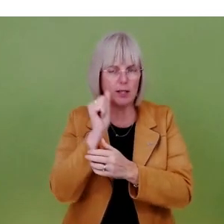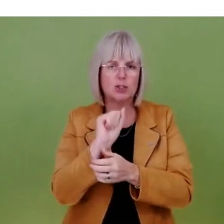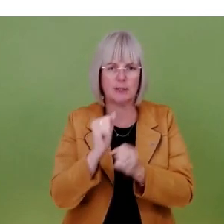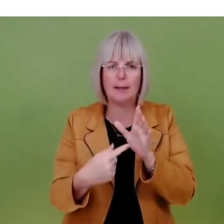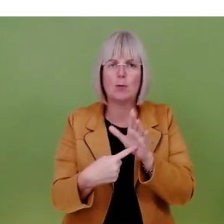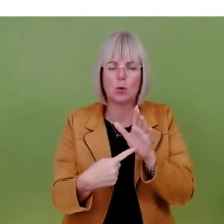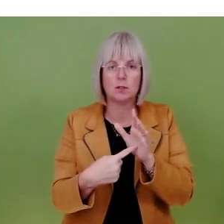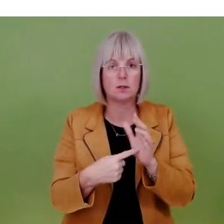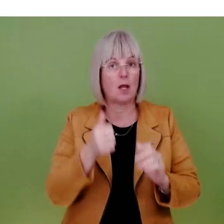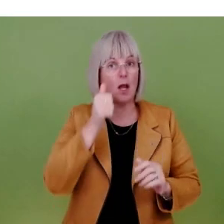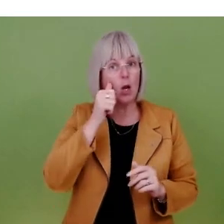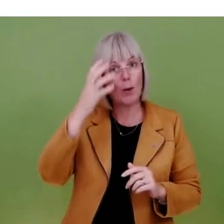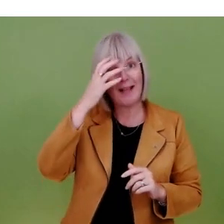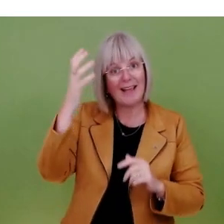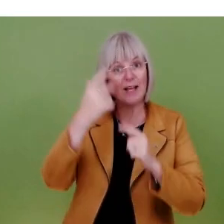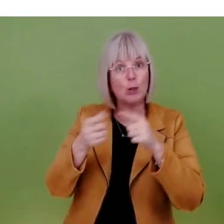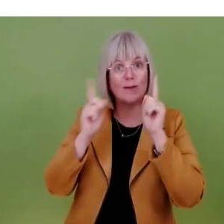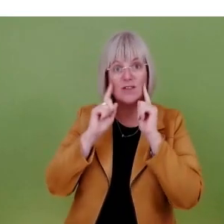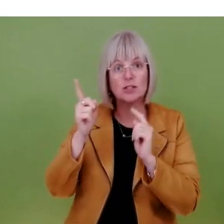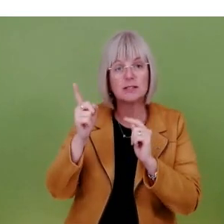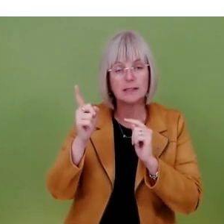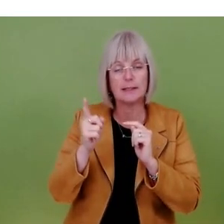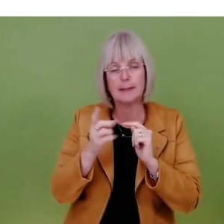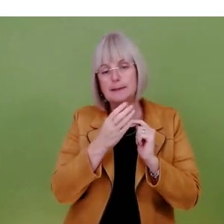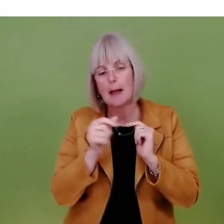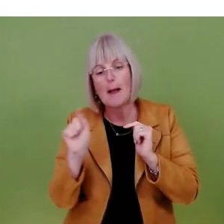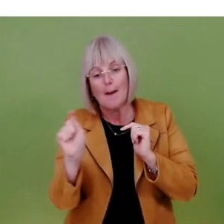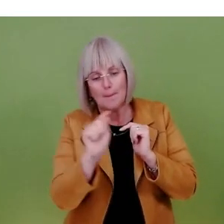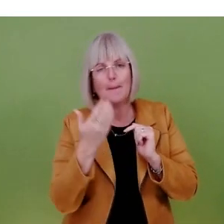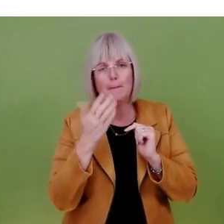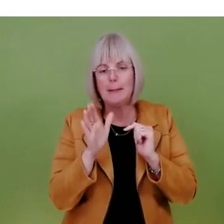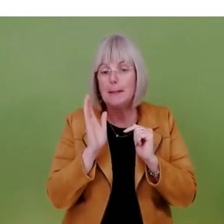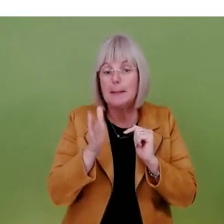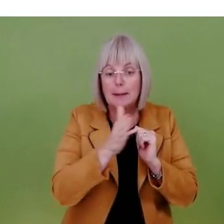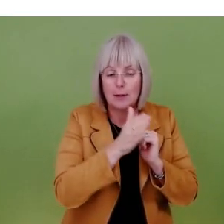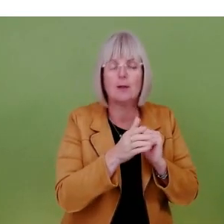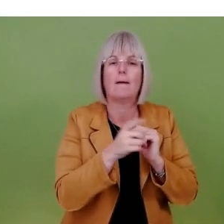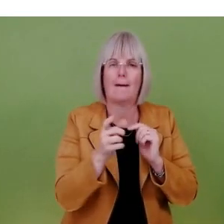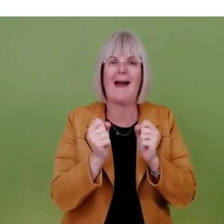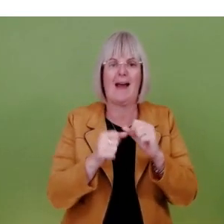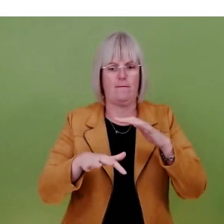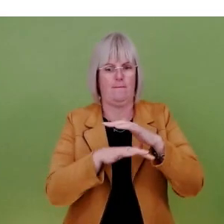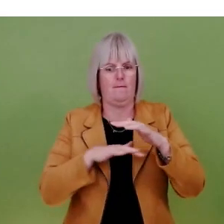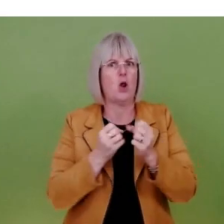Susanna had said, in some of the spaces that I've been privileged to be in, there's a lot of work underfoot, making sure that